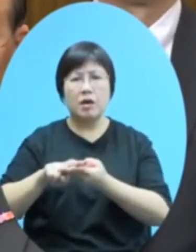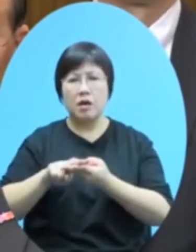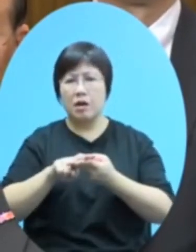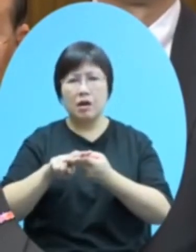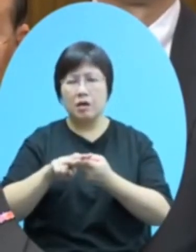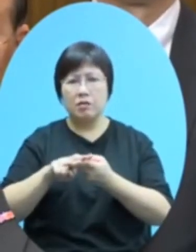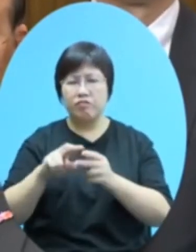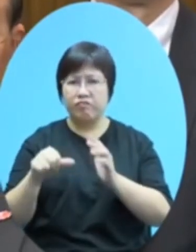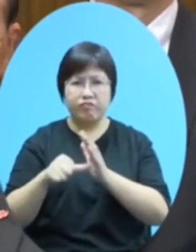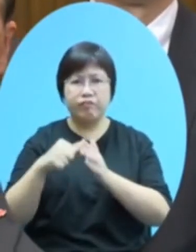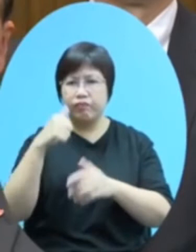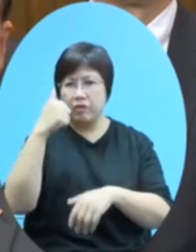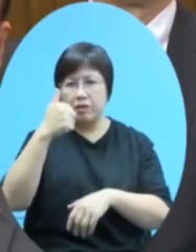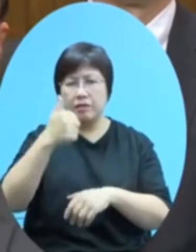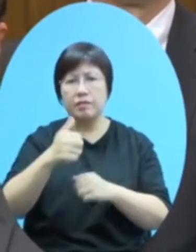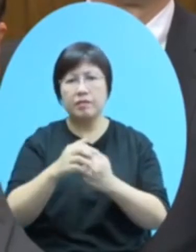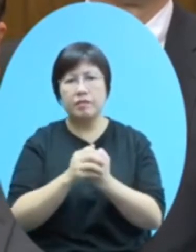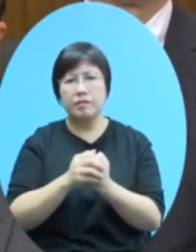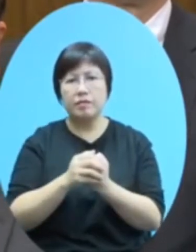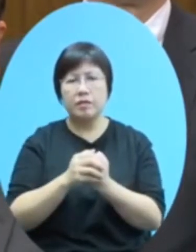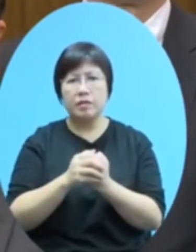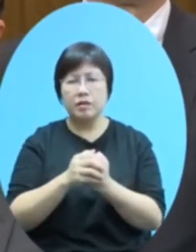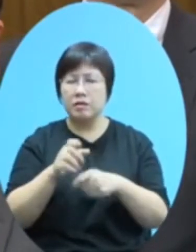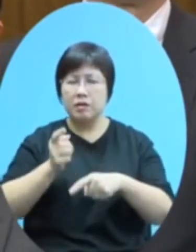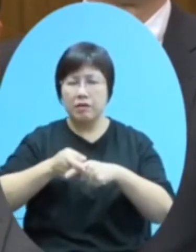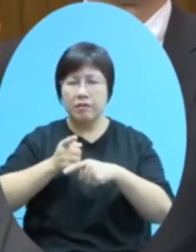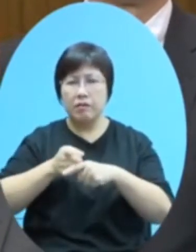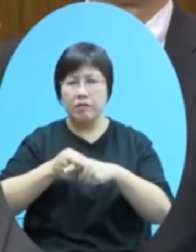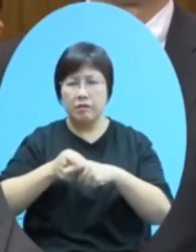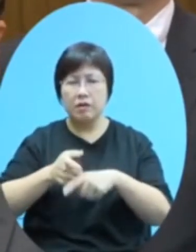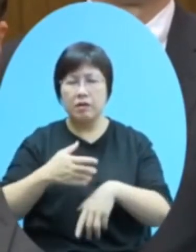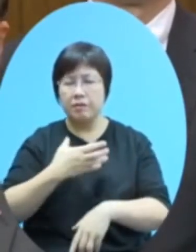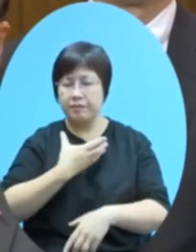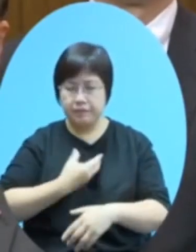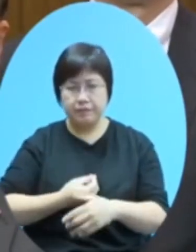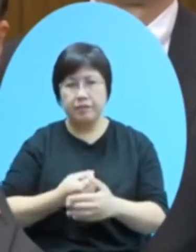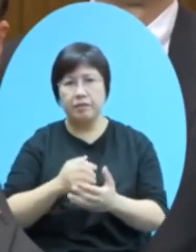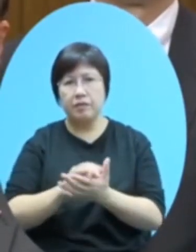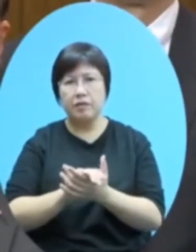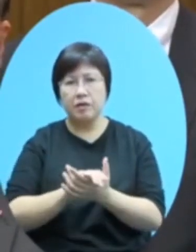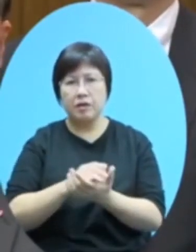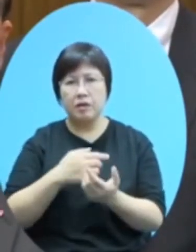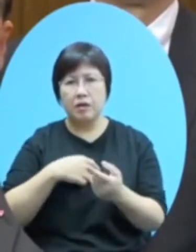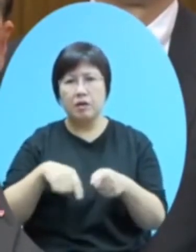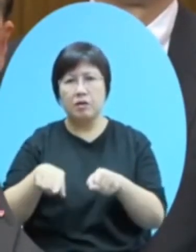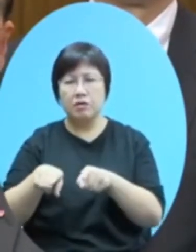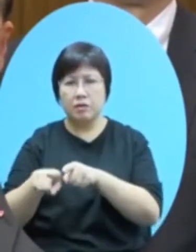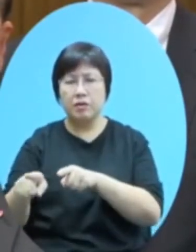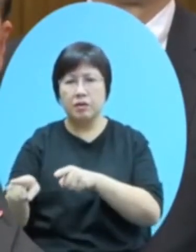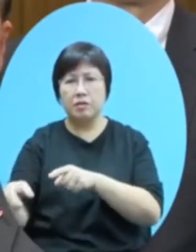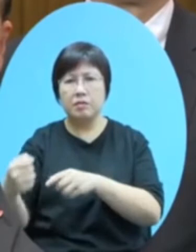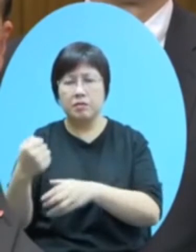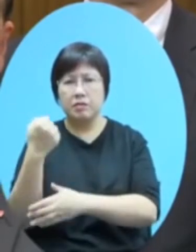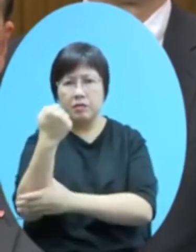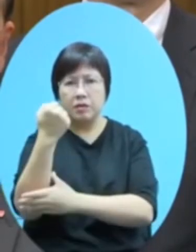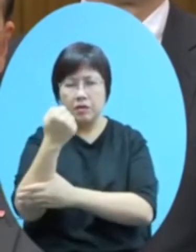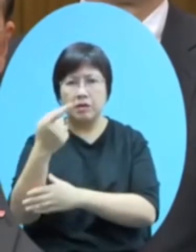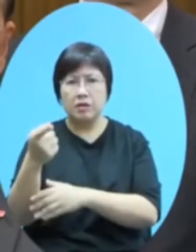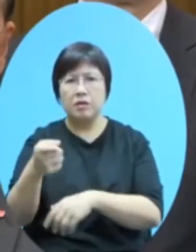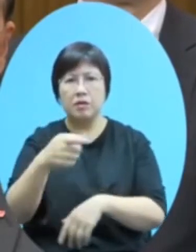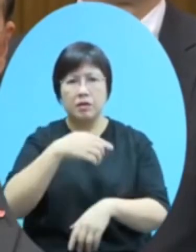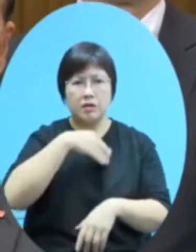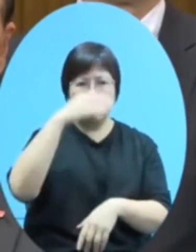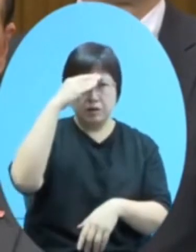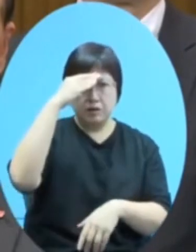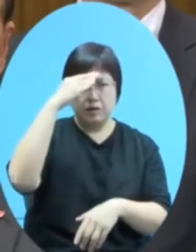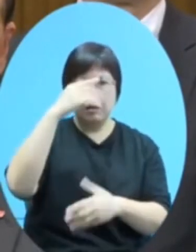finest. It is true, and I'm very sad every time I meet with the commissioner, that the force is